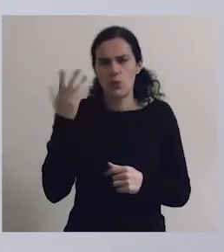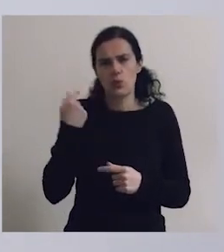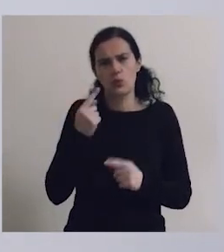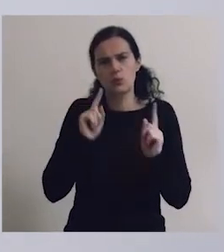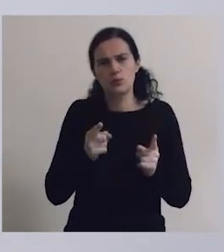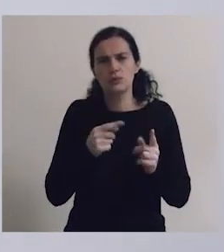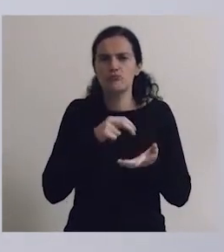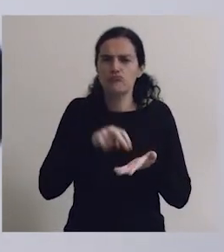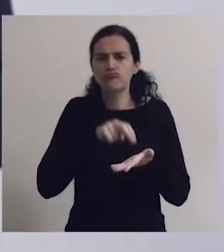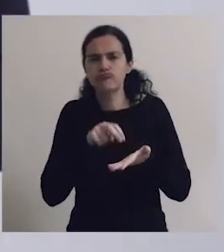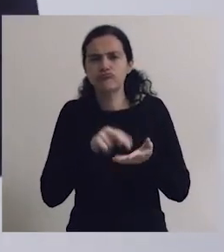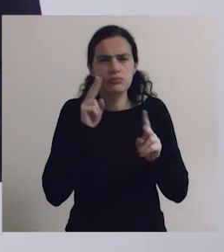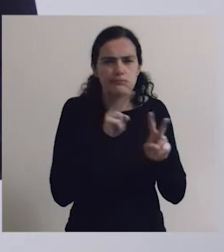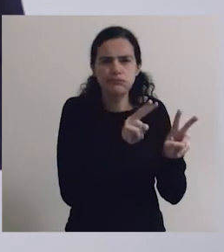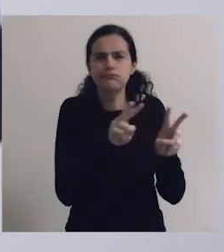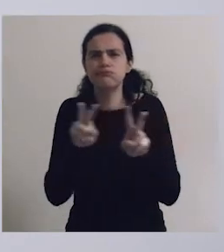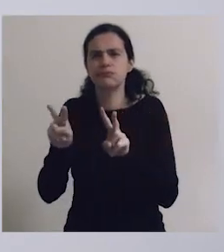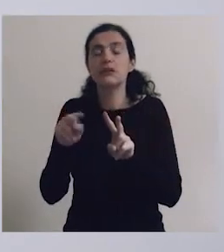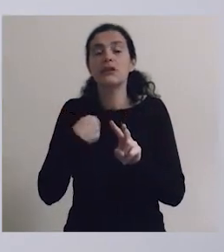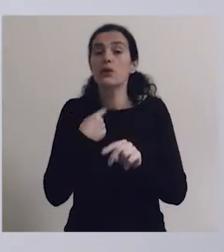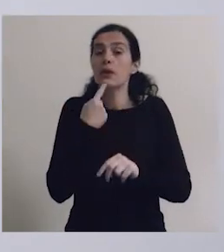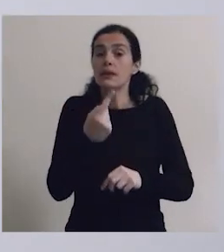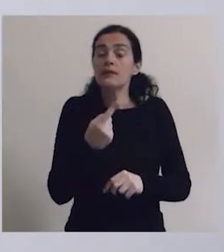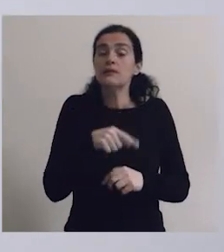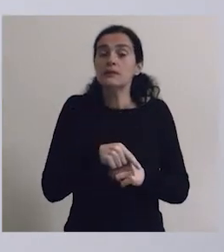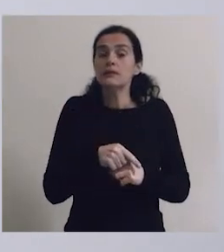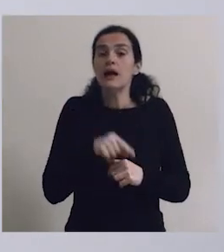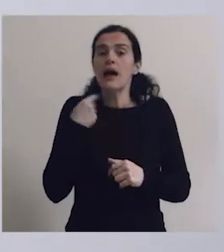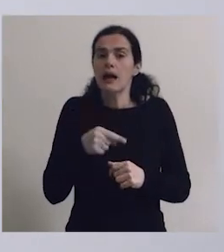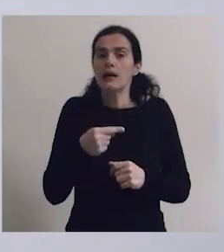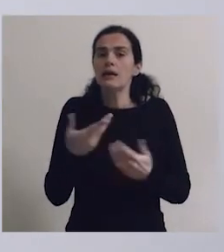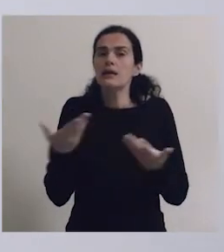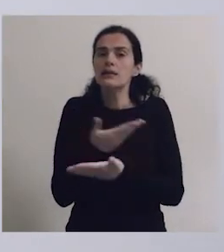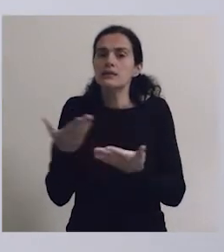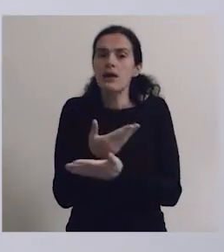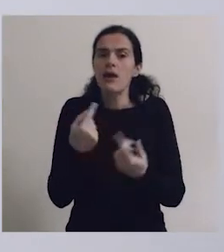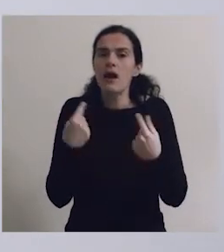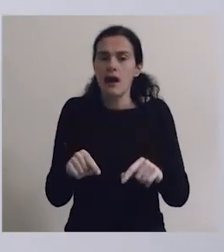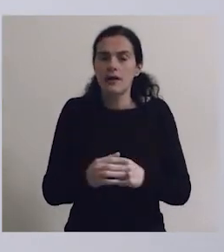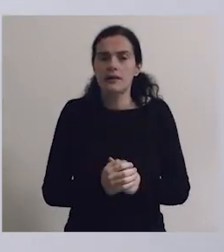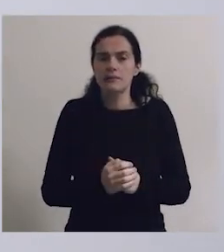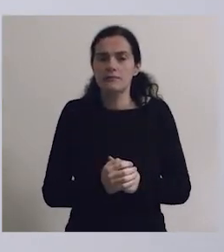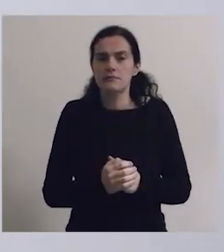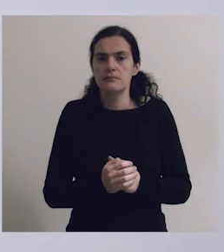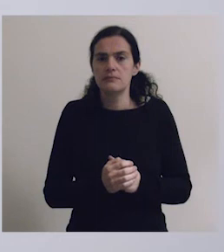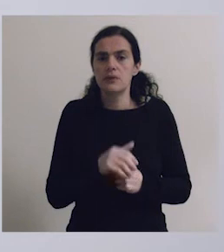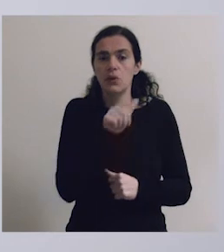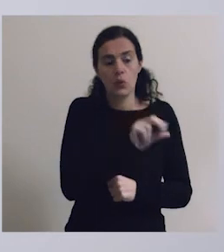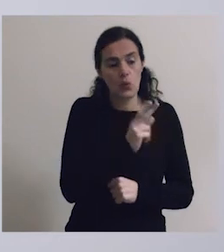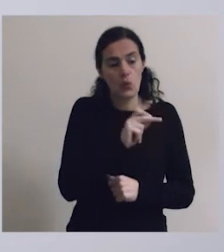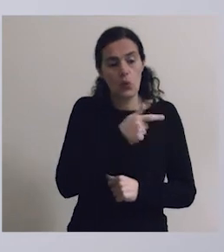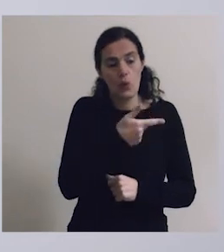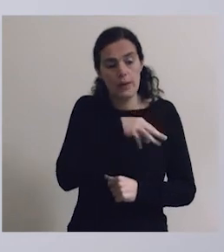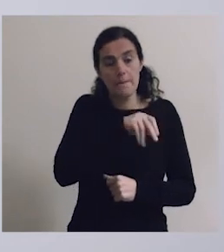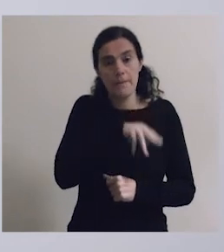earlier at the beginning of the tour the fact that there is a relationship